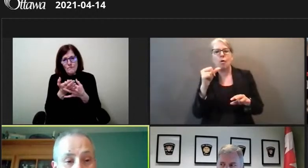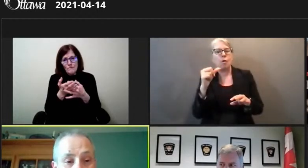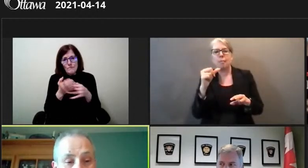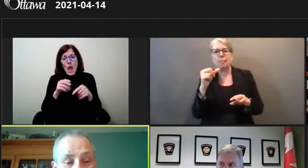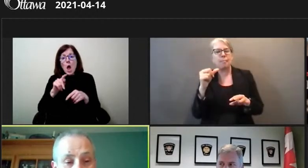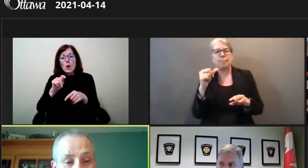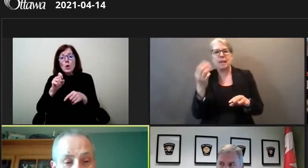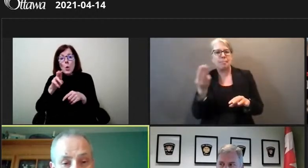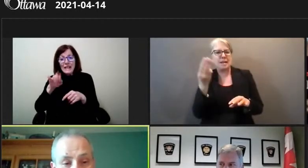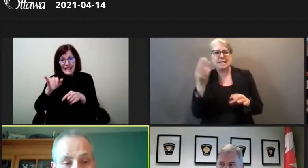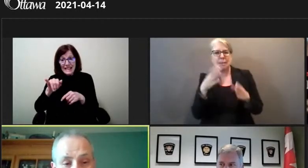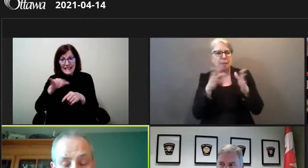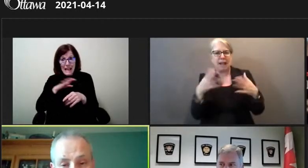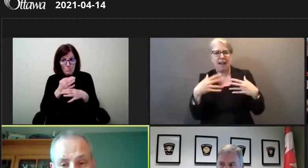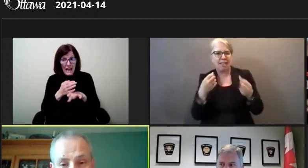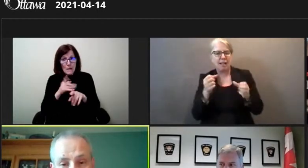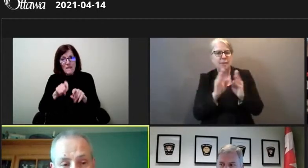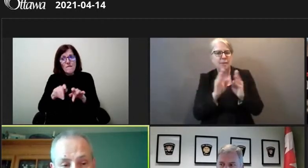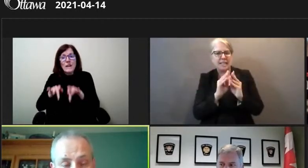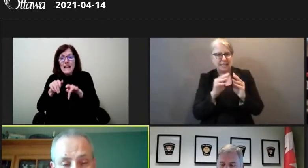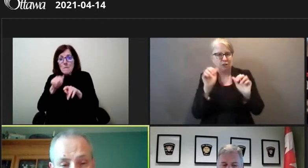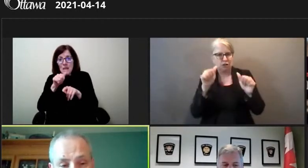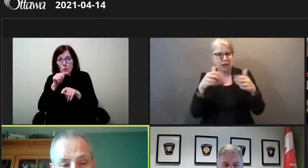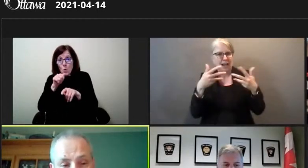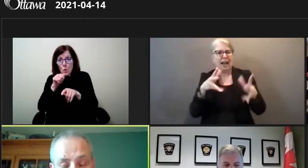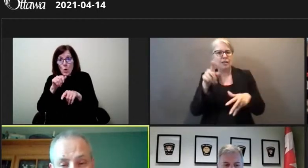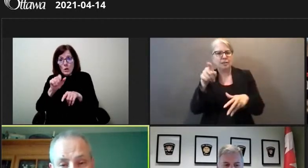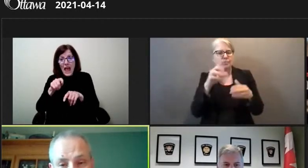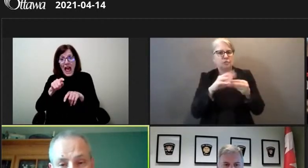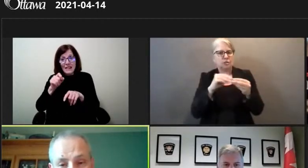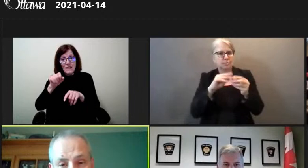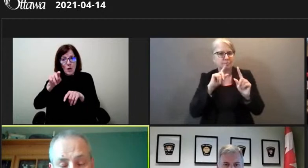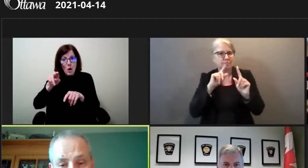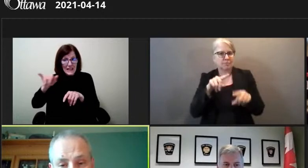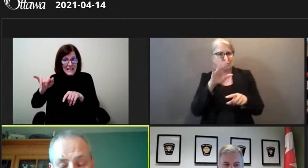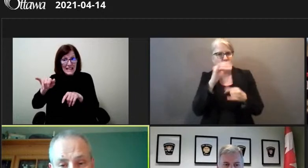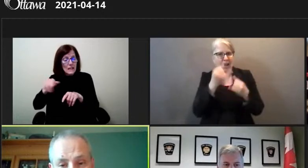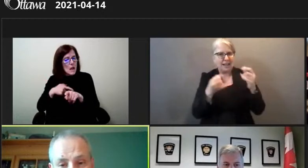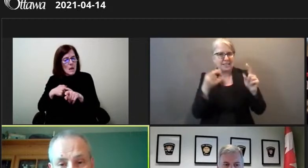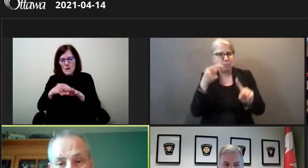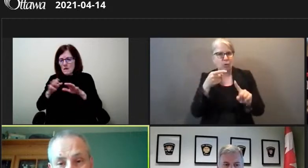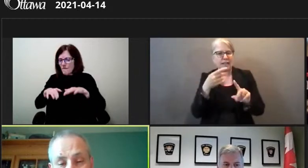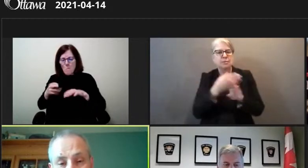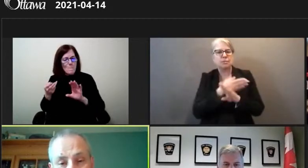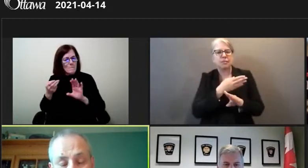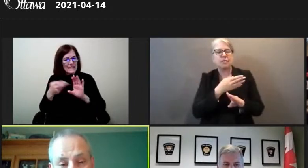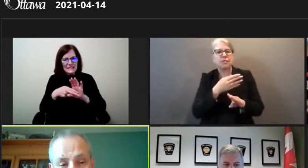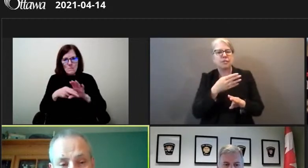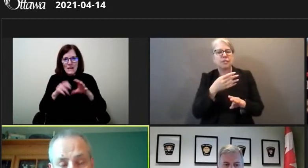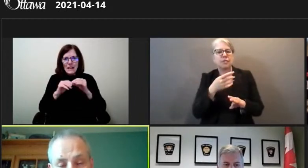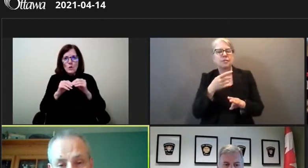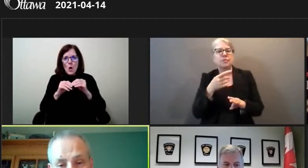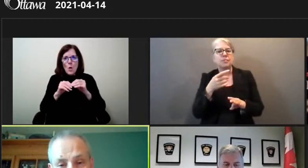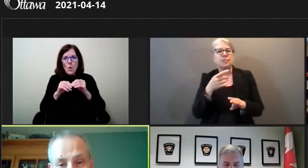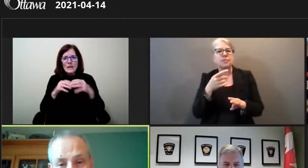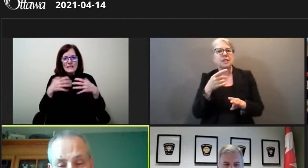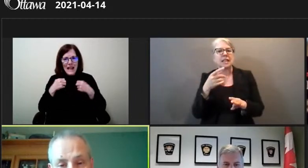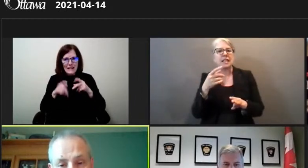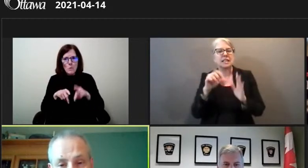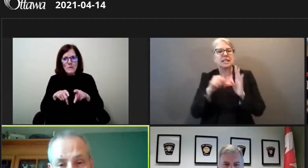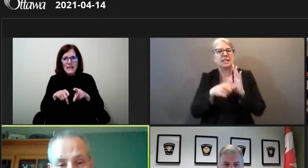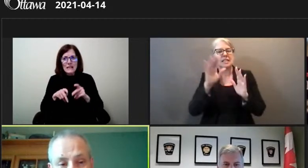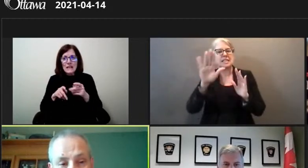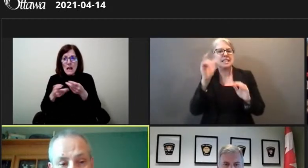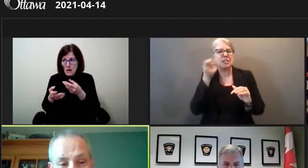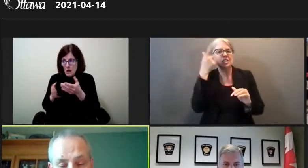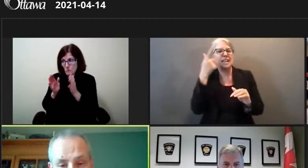meeting, if maybe he could just comment on that last point you made, especially in light of his understanding of